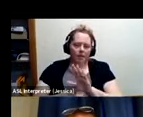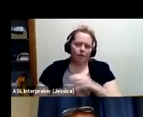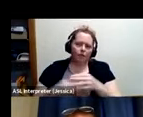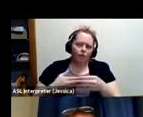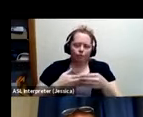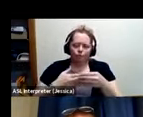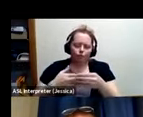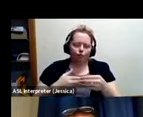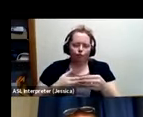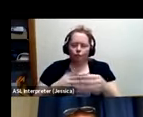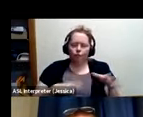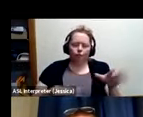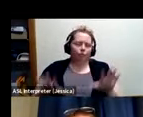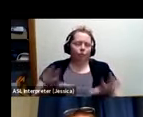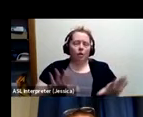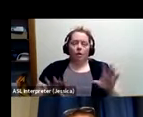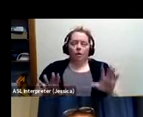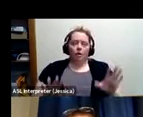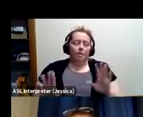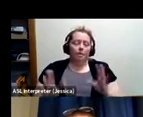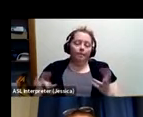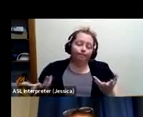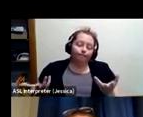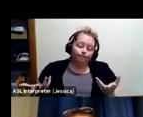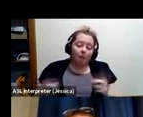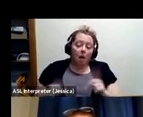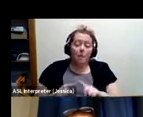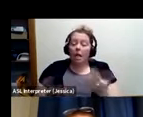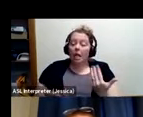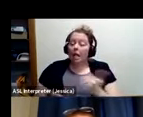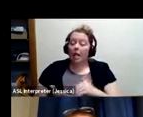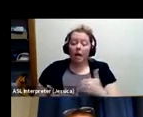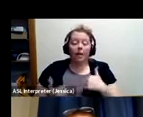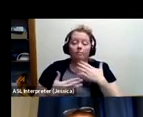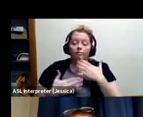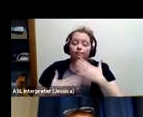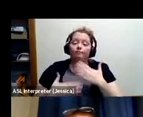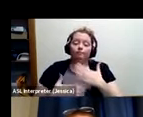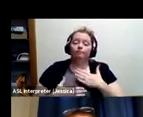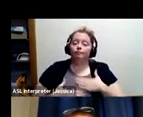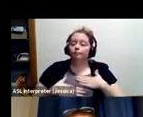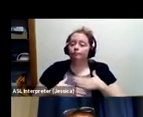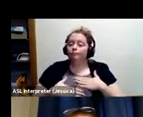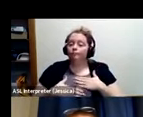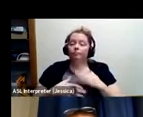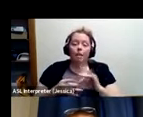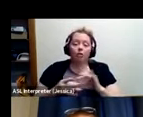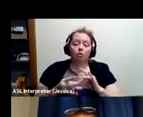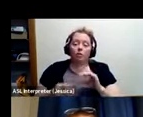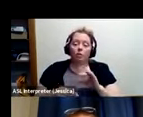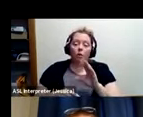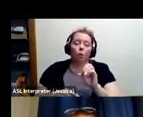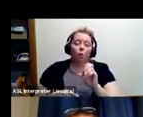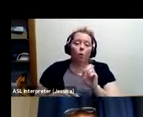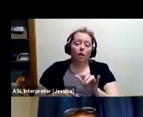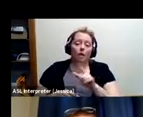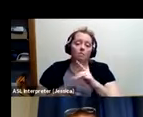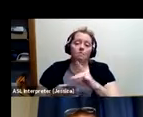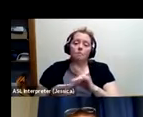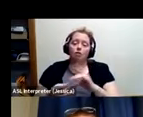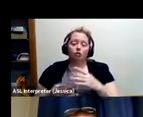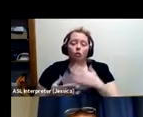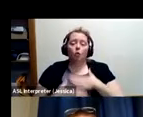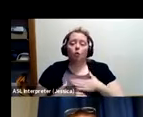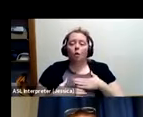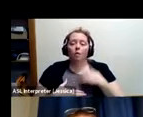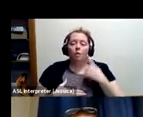But I'm just thankful, again, for words like Coley mentioned, and thankful for the things that are happening. That's what I'm looking at